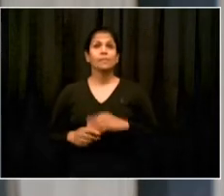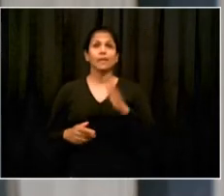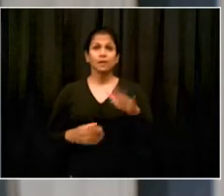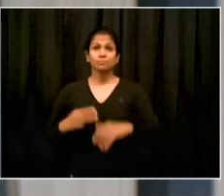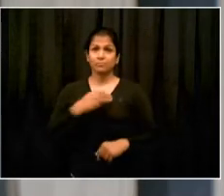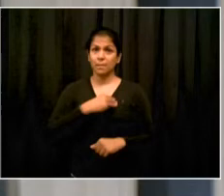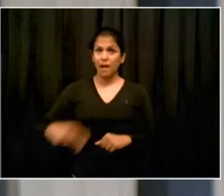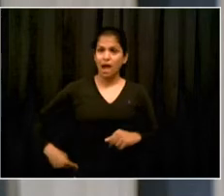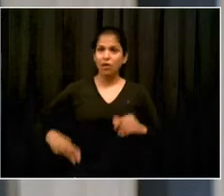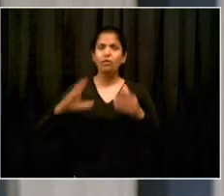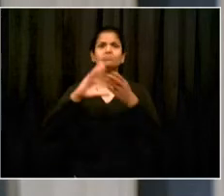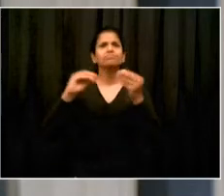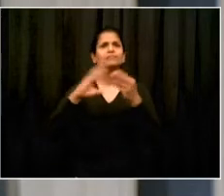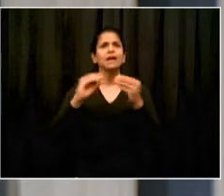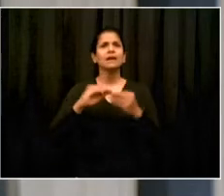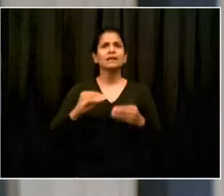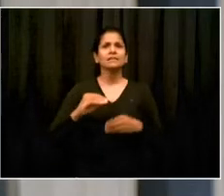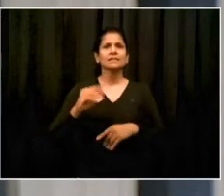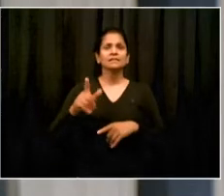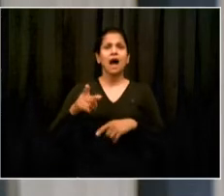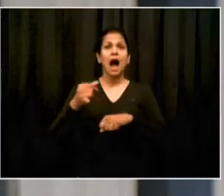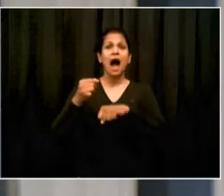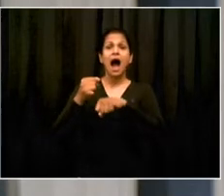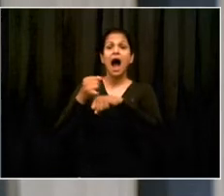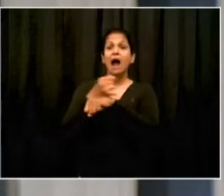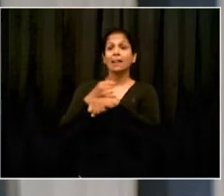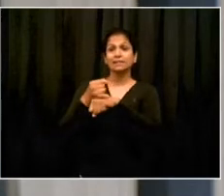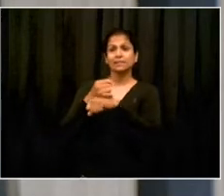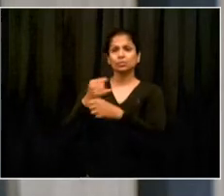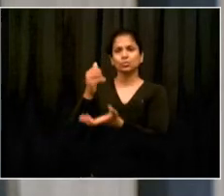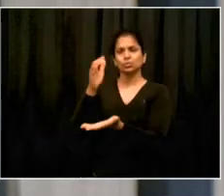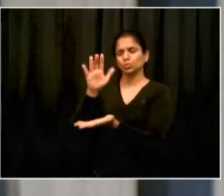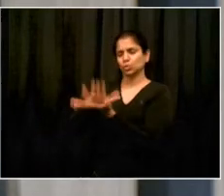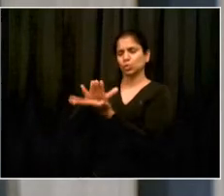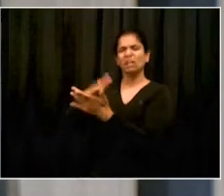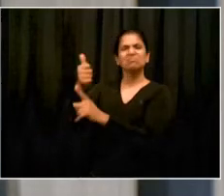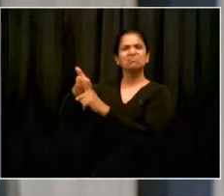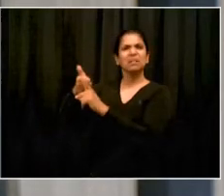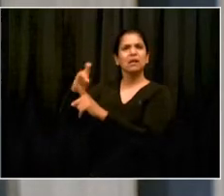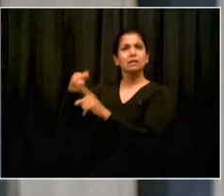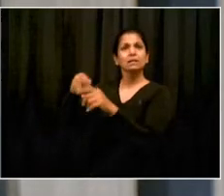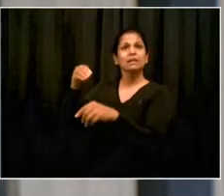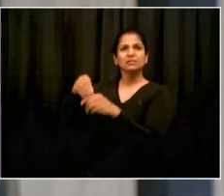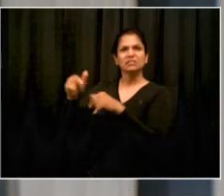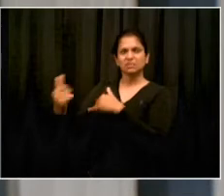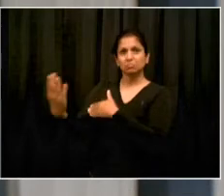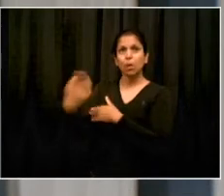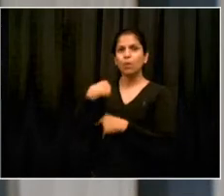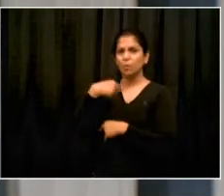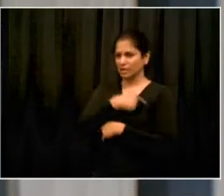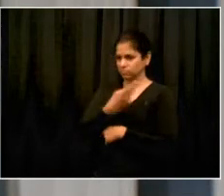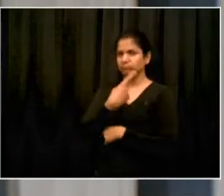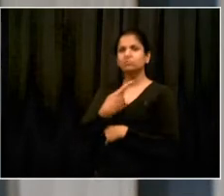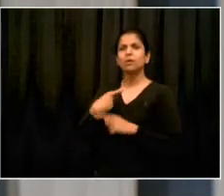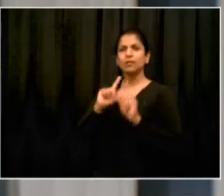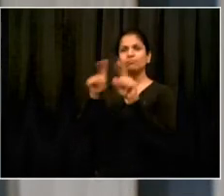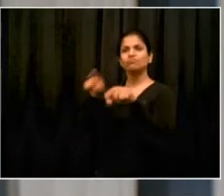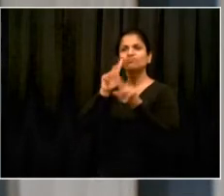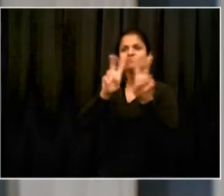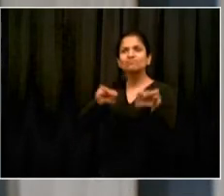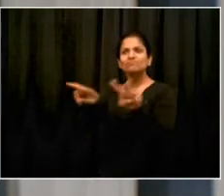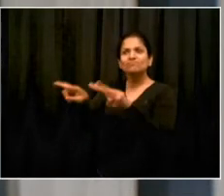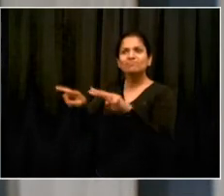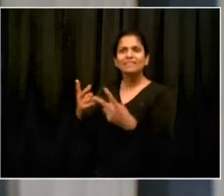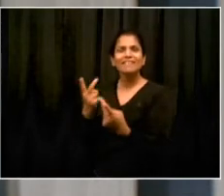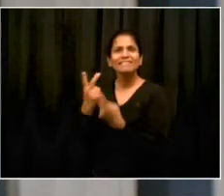this is so important, and even despite the complexity, why it's important to us. As I was visiting the school, I had the opportunity to